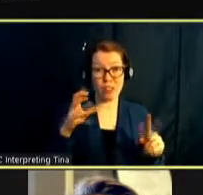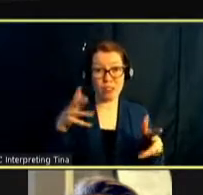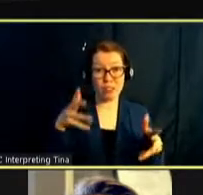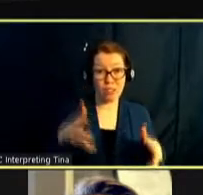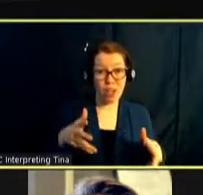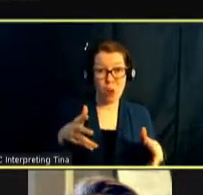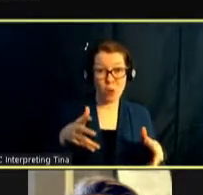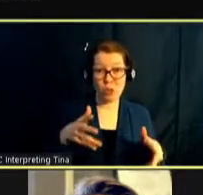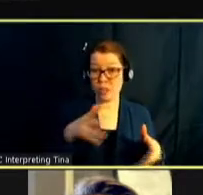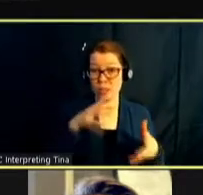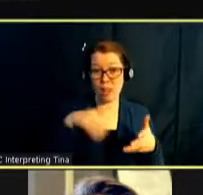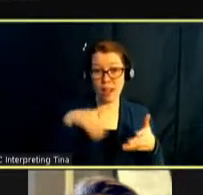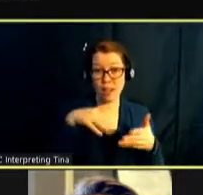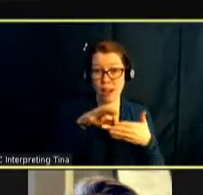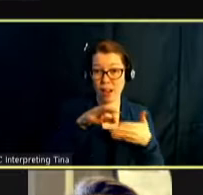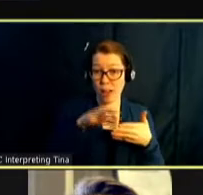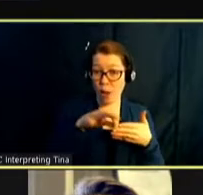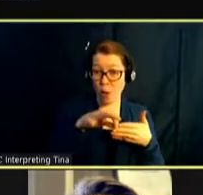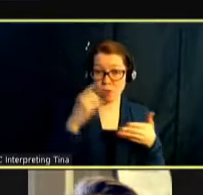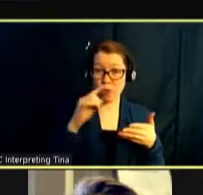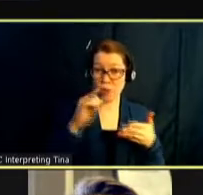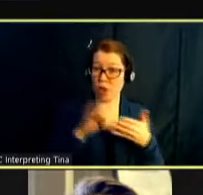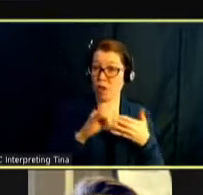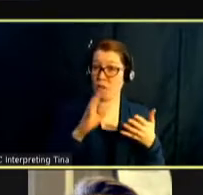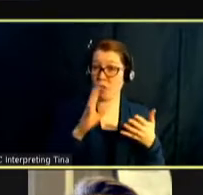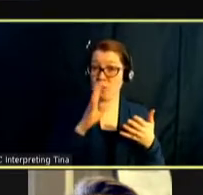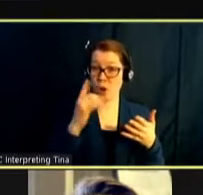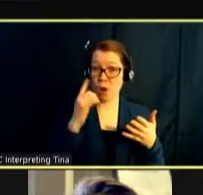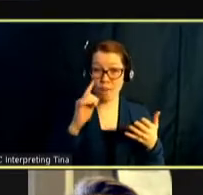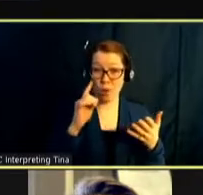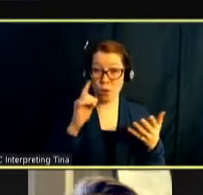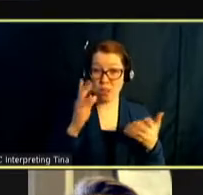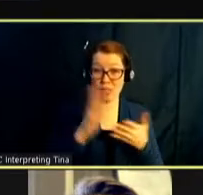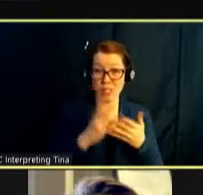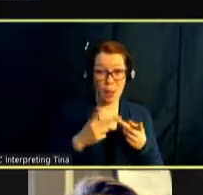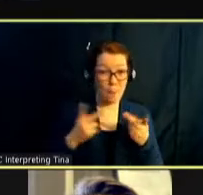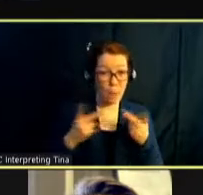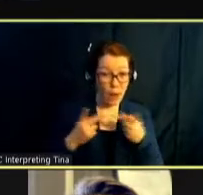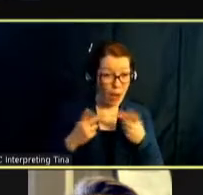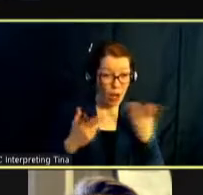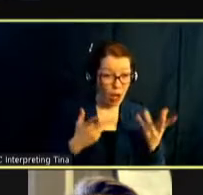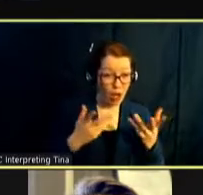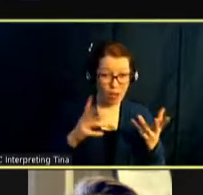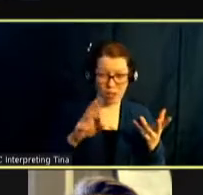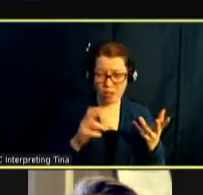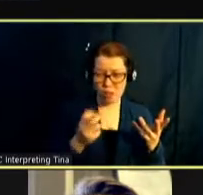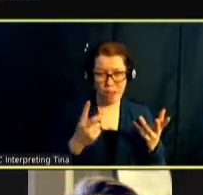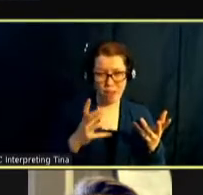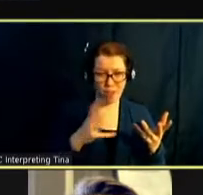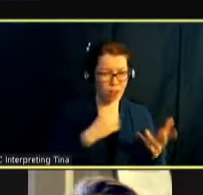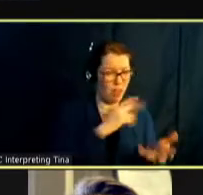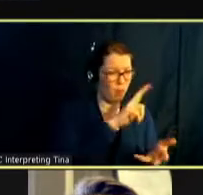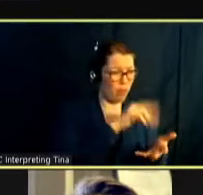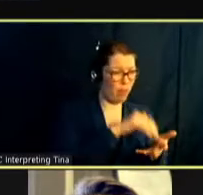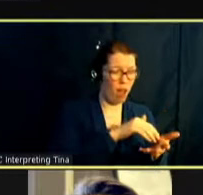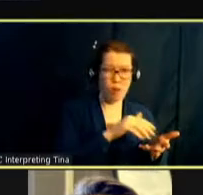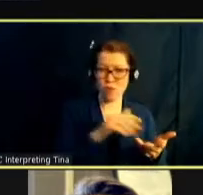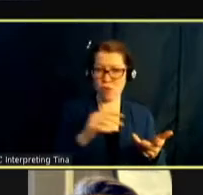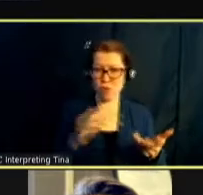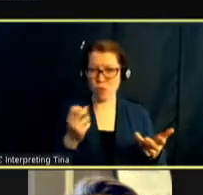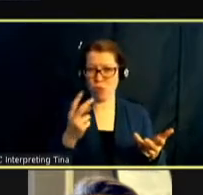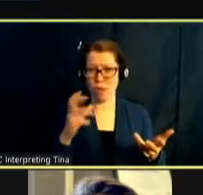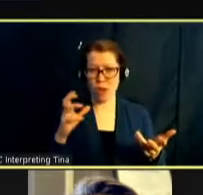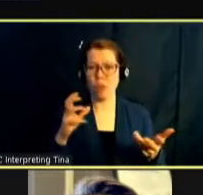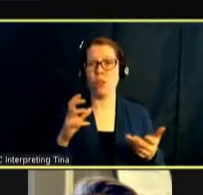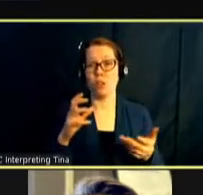are unaccounted for. Are those spoken for somewhere? So some of those doses have went out to